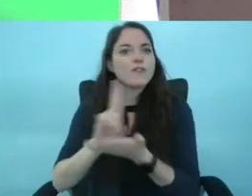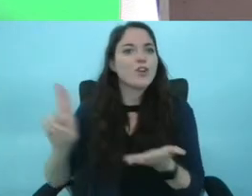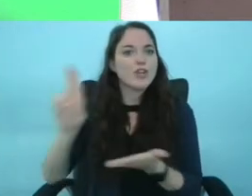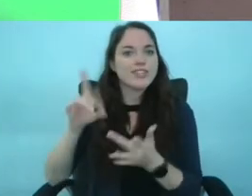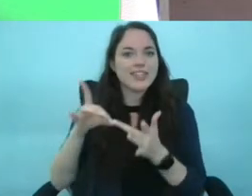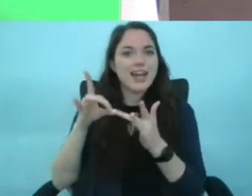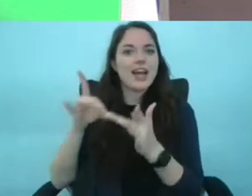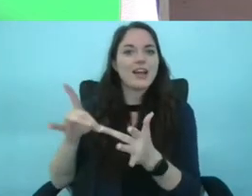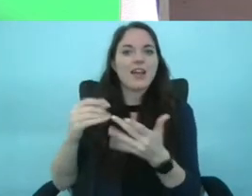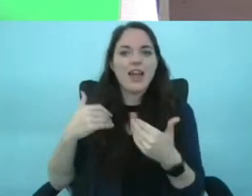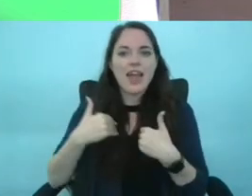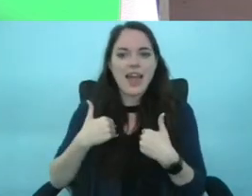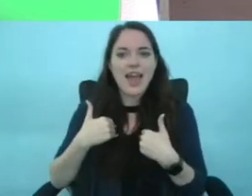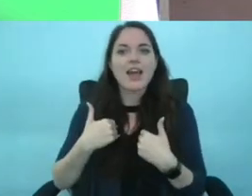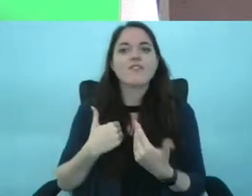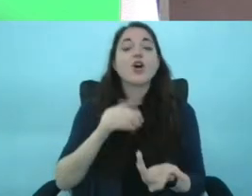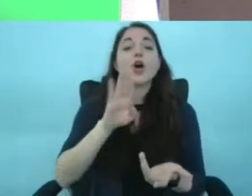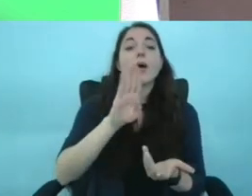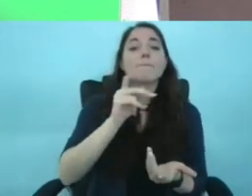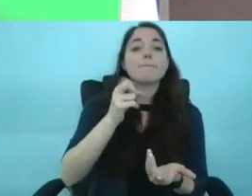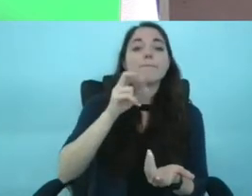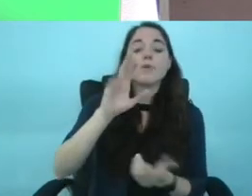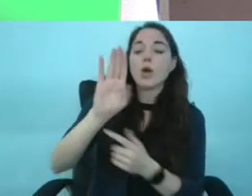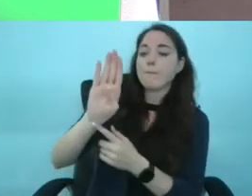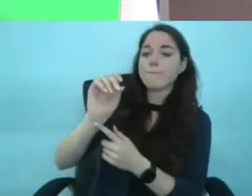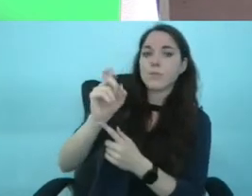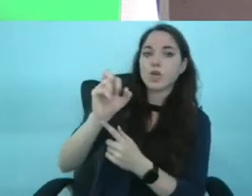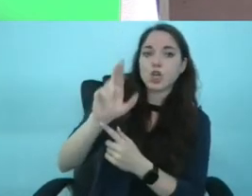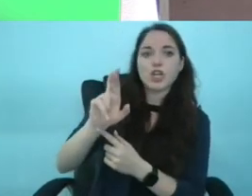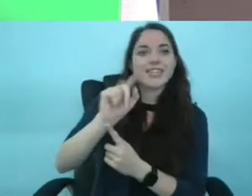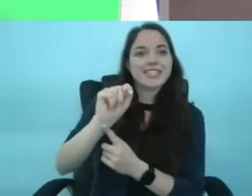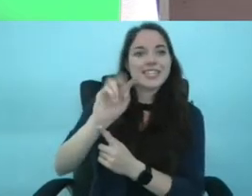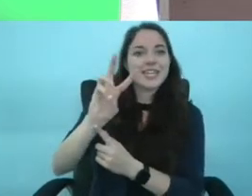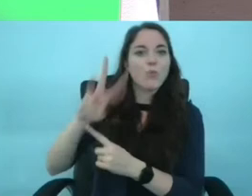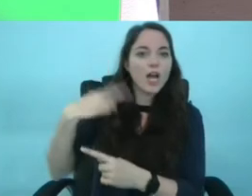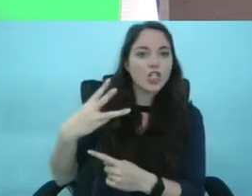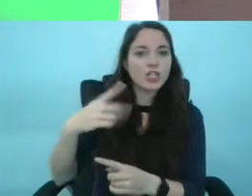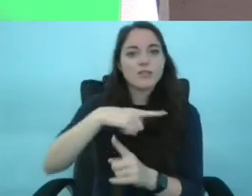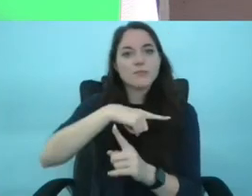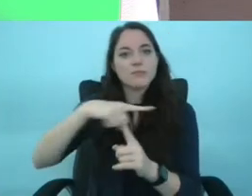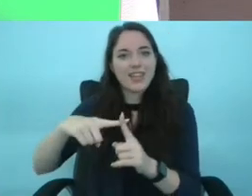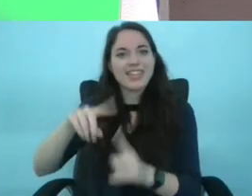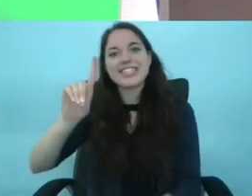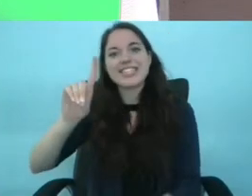Du Bois in this song, and it's entirely possible that the song